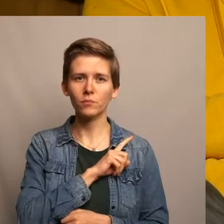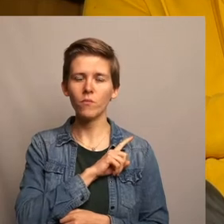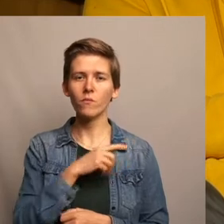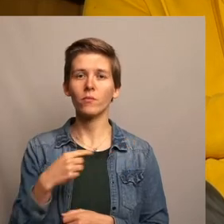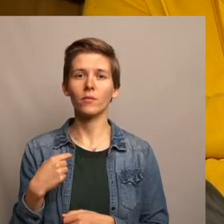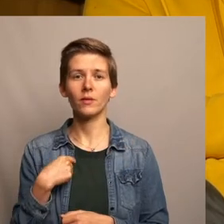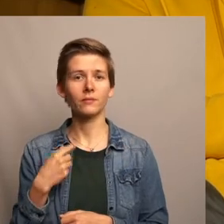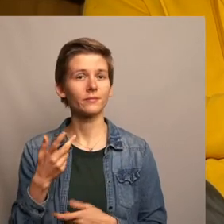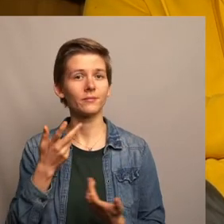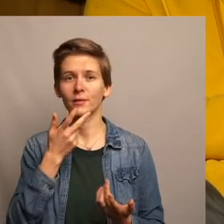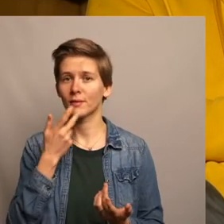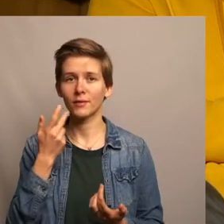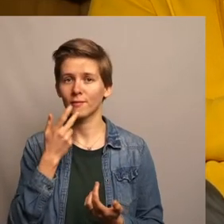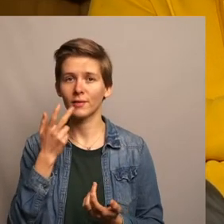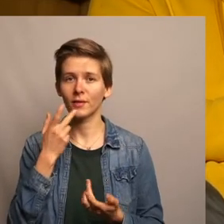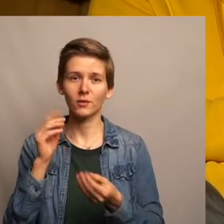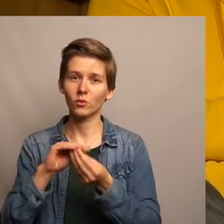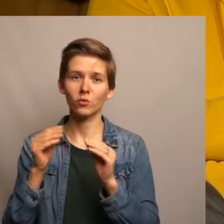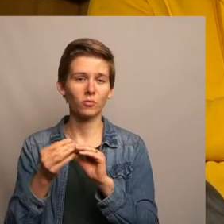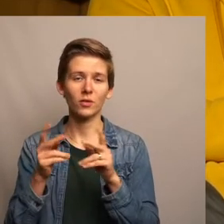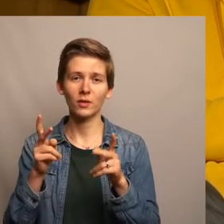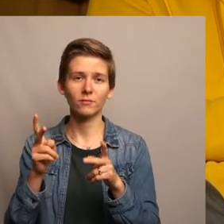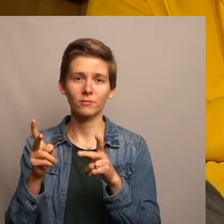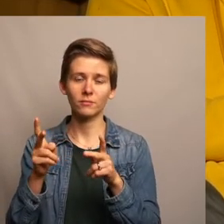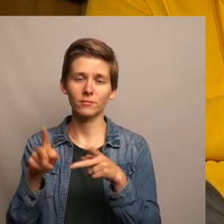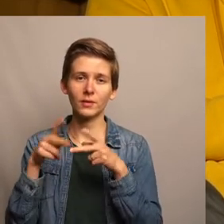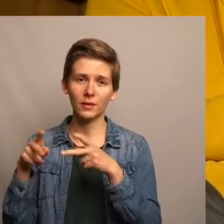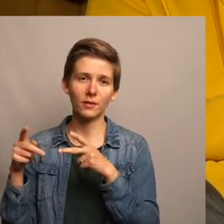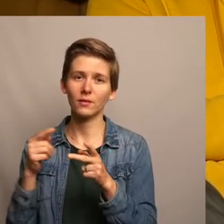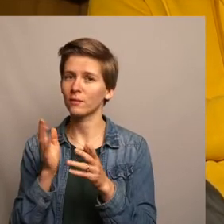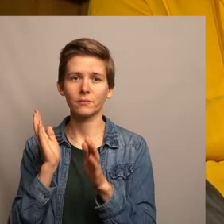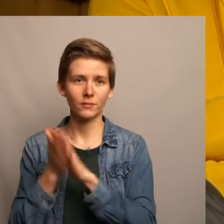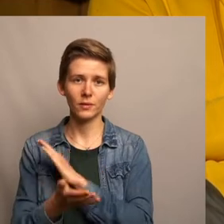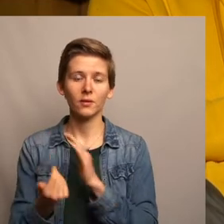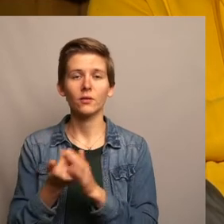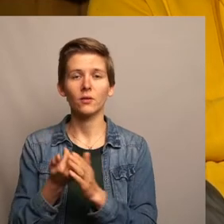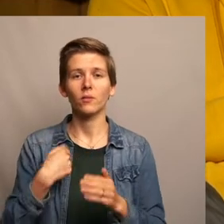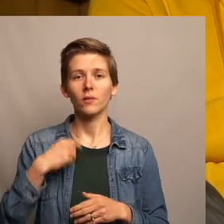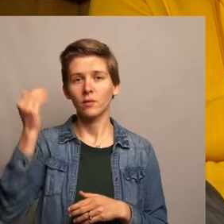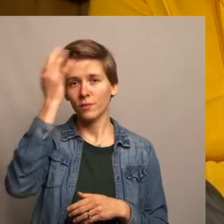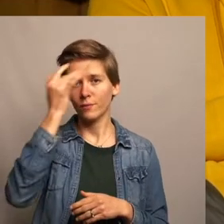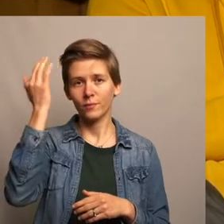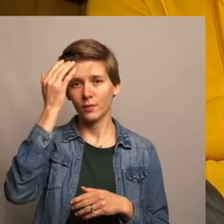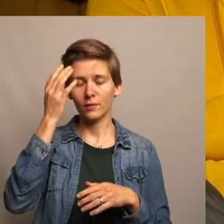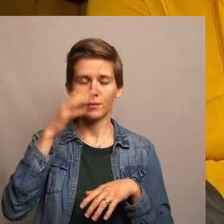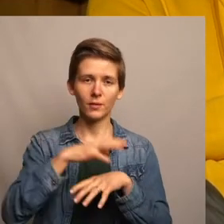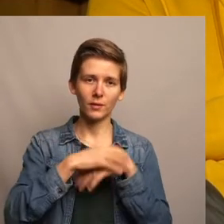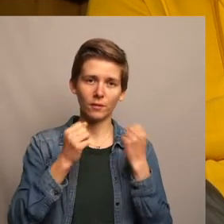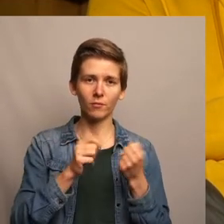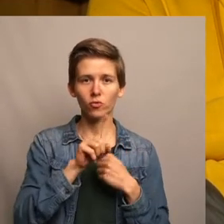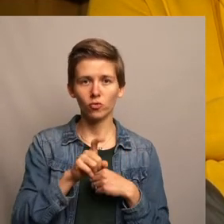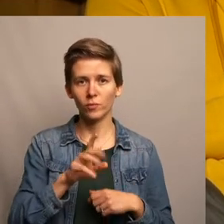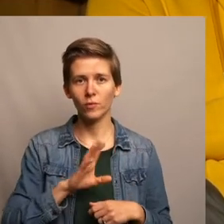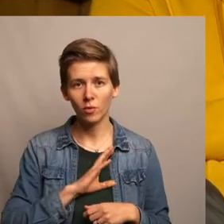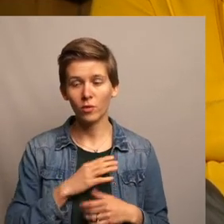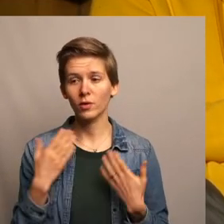accessed the gender clinic because I have a mental health issue, and now the gender clinic works is like you need to deal with